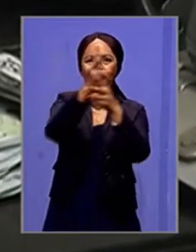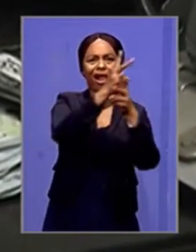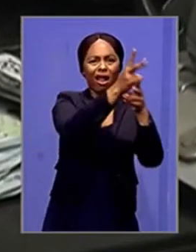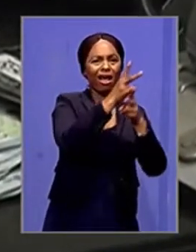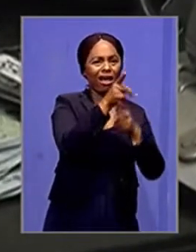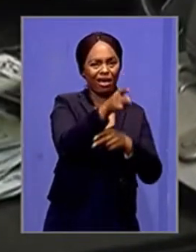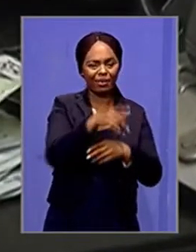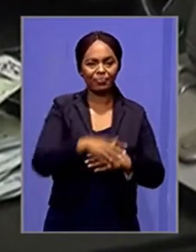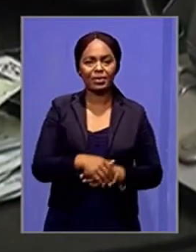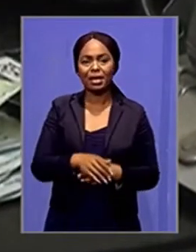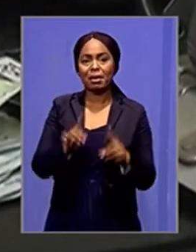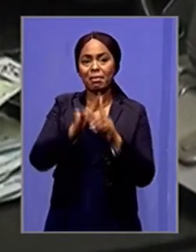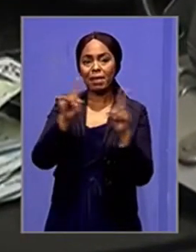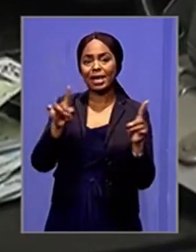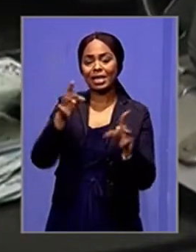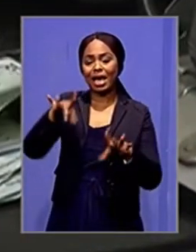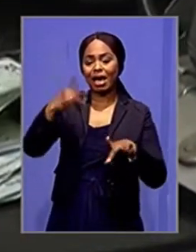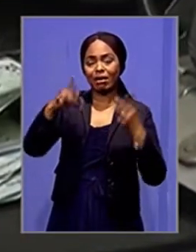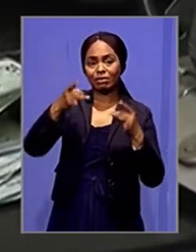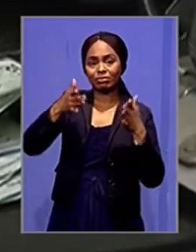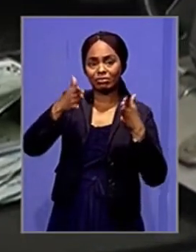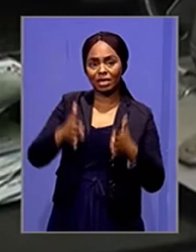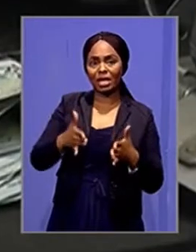Afrika Borwa e ka no lebelelwa ka leihlo le le